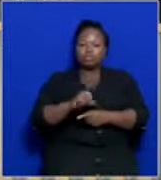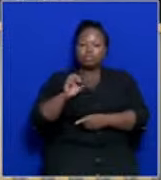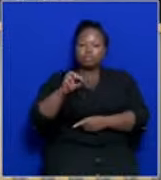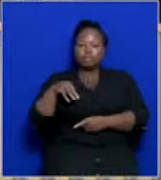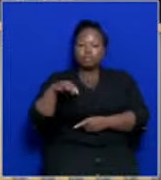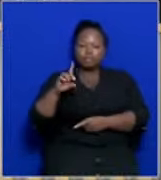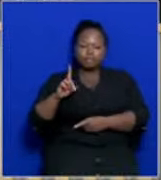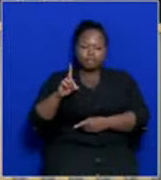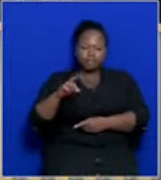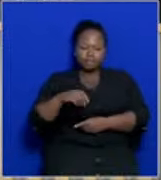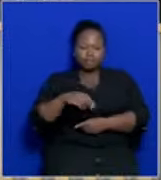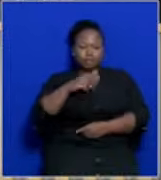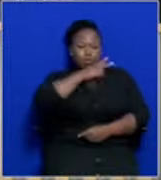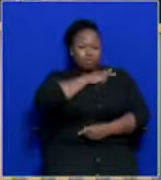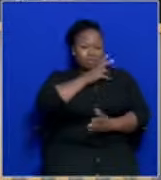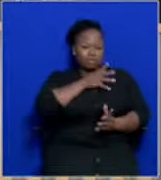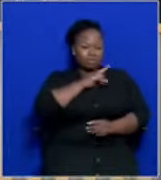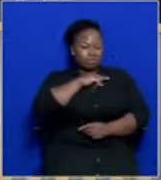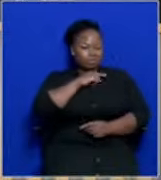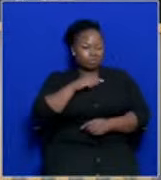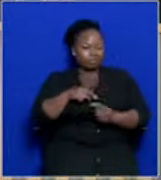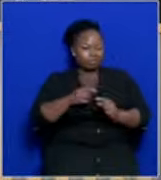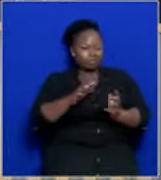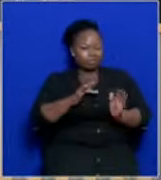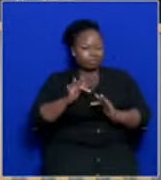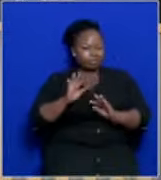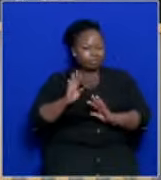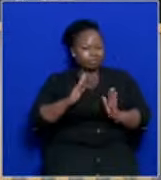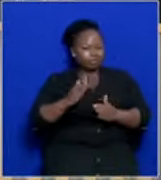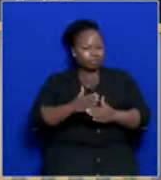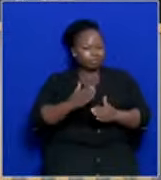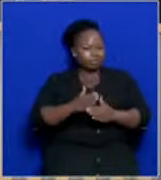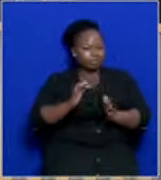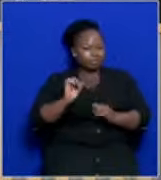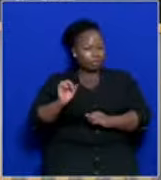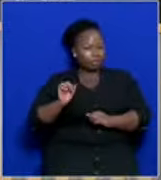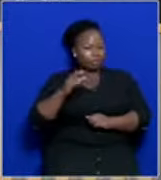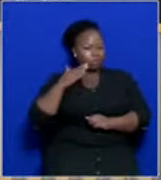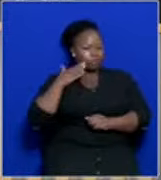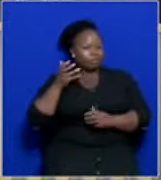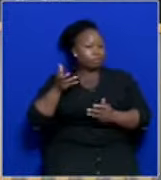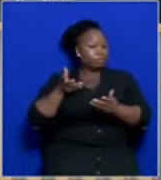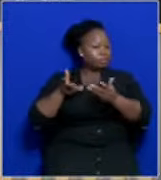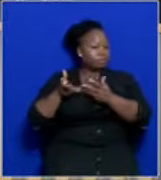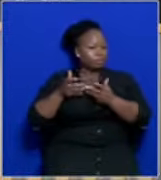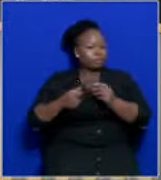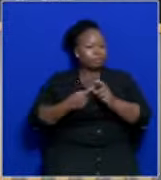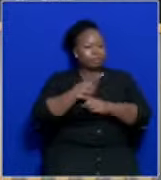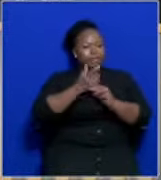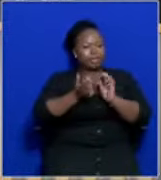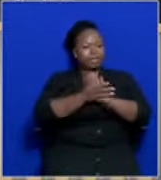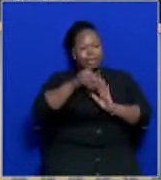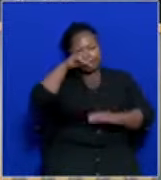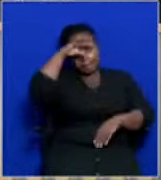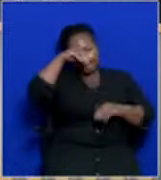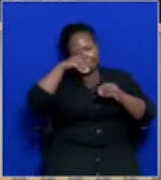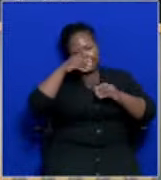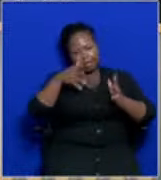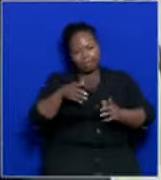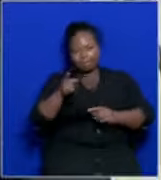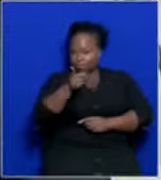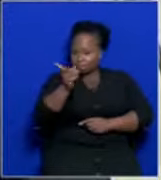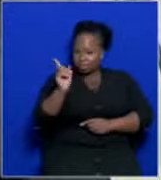regards how to conduct themselves during engagement with illegal miners and for them to understand